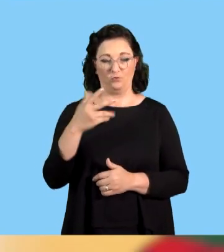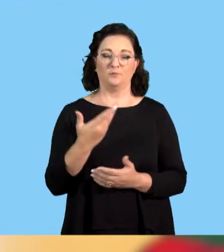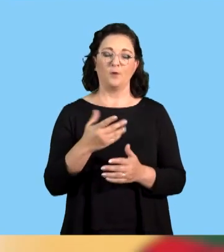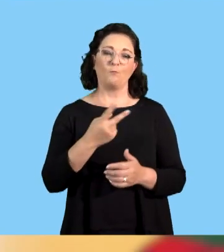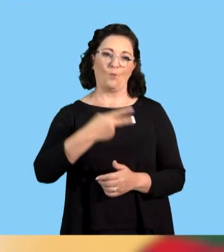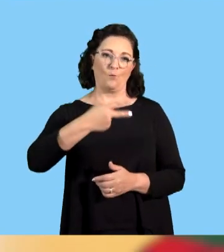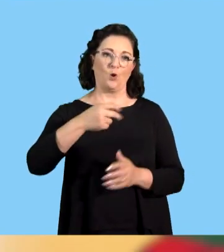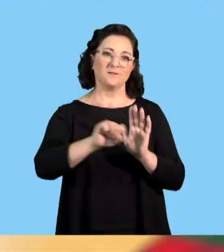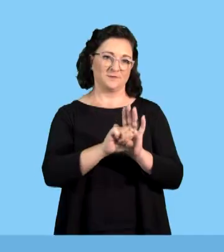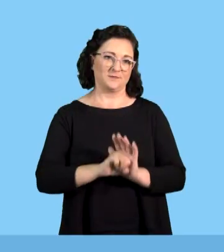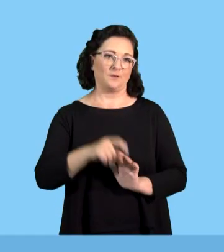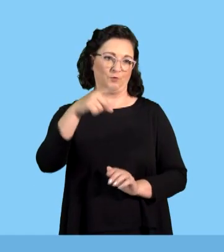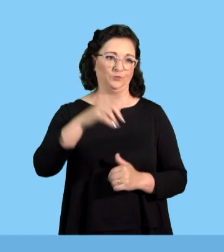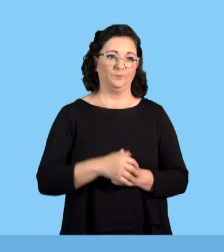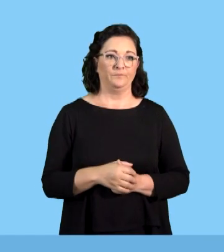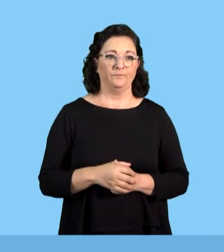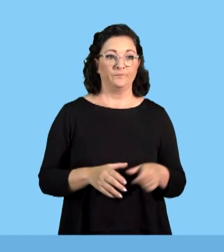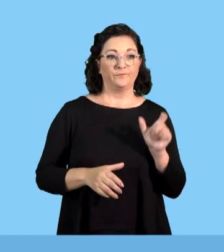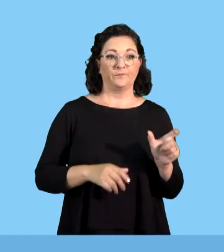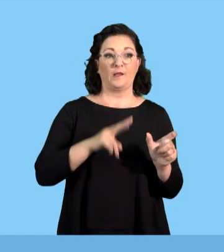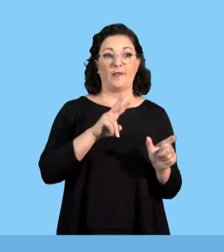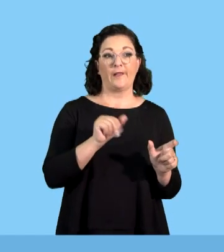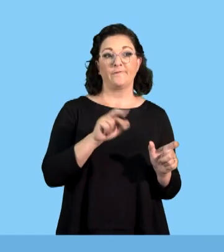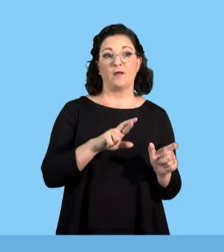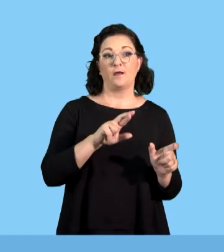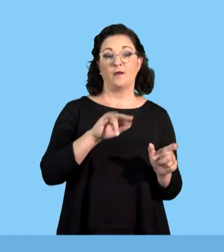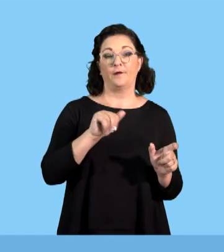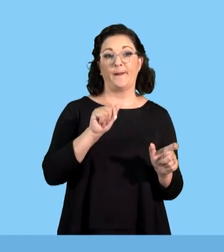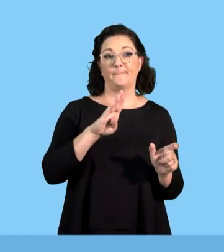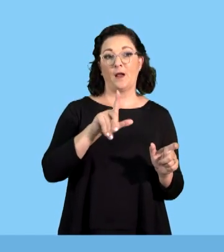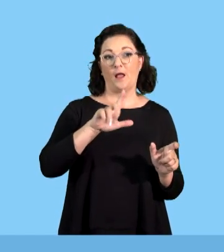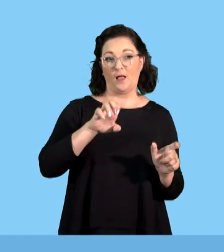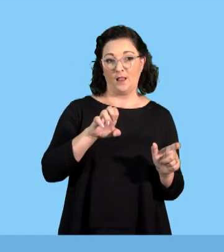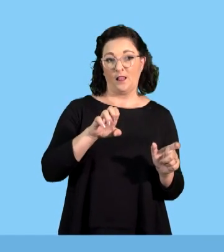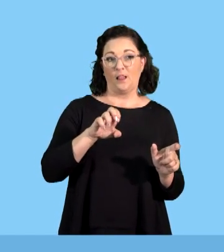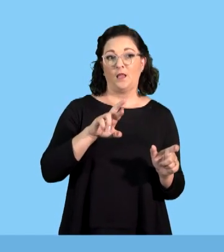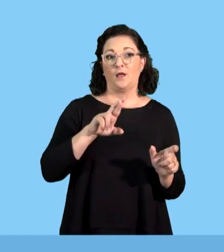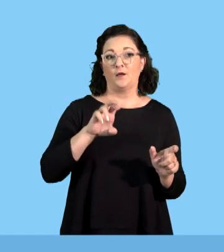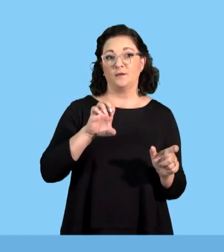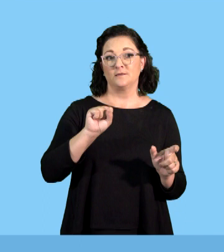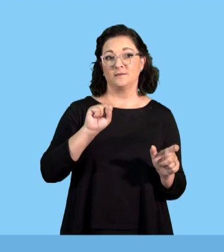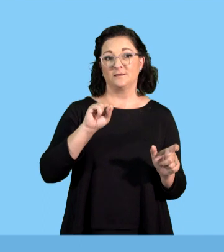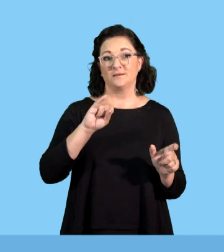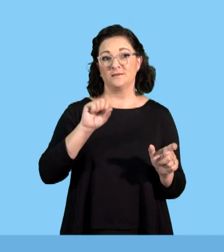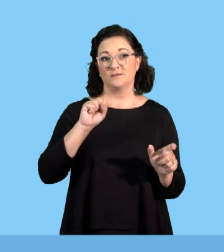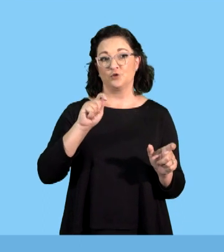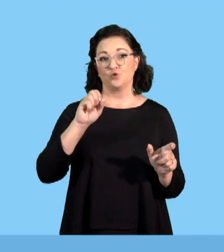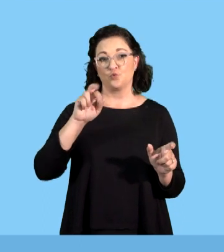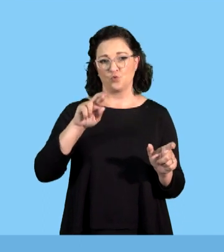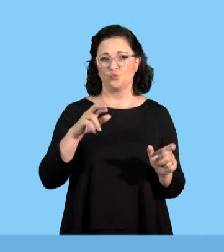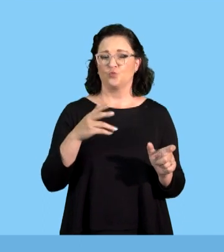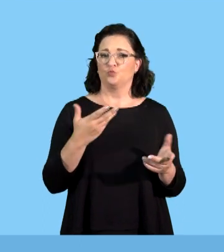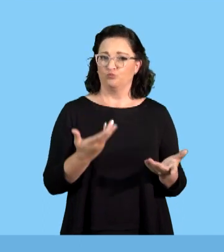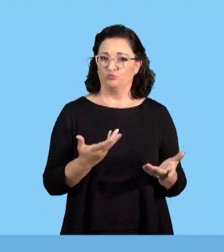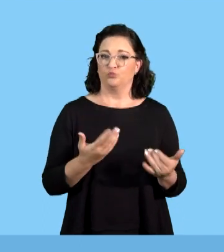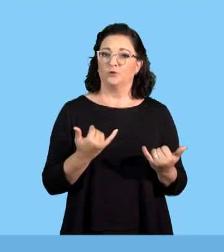of a resistor. Now the next one is a variable resistor. We now need to draw a symbol for a variable resistor, and its function